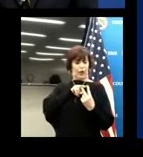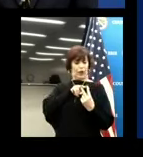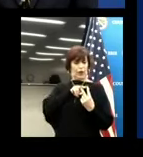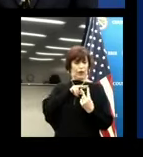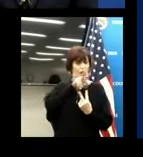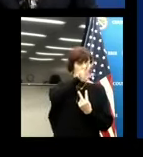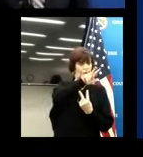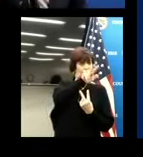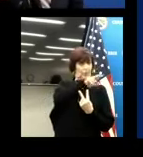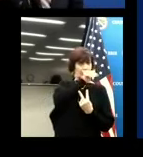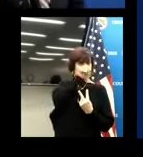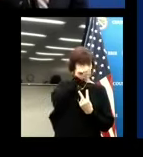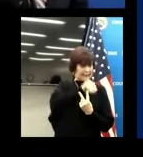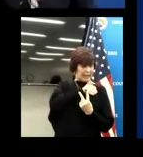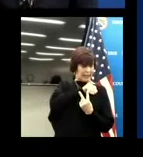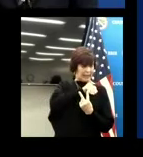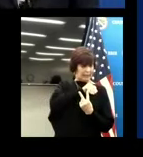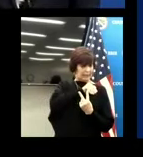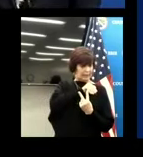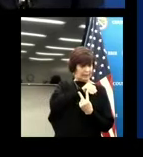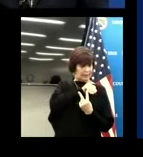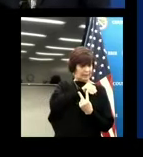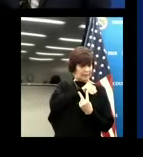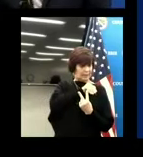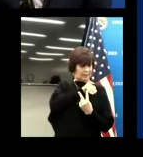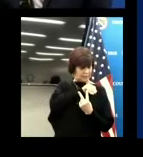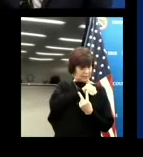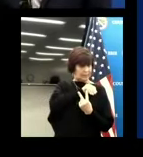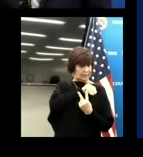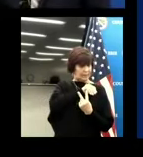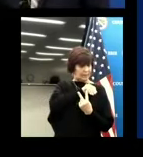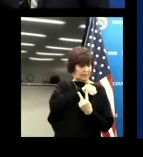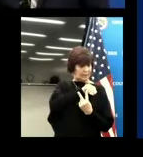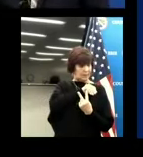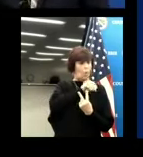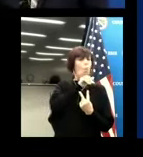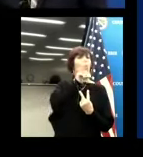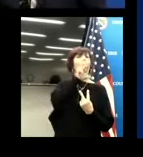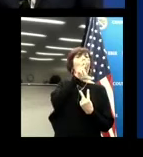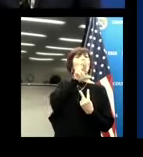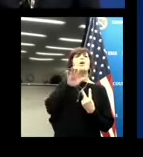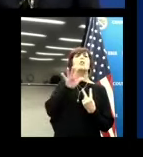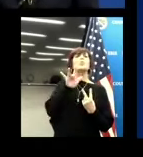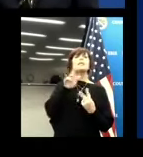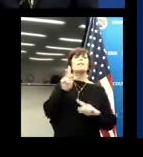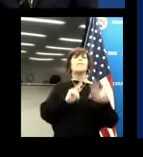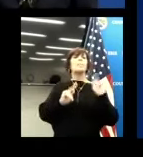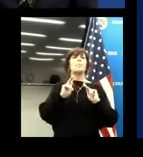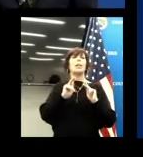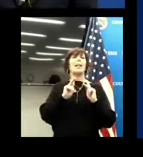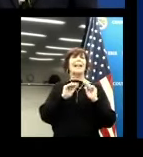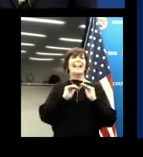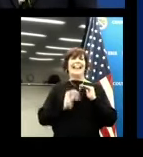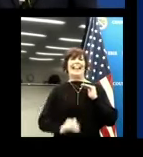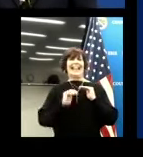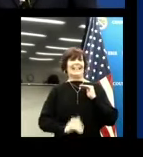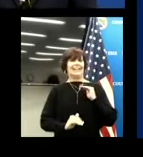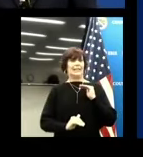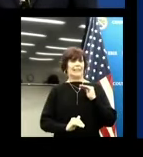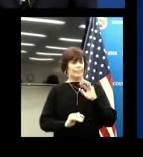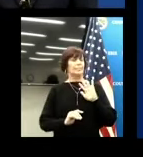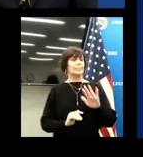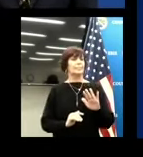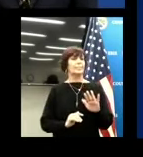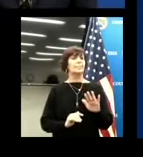33% capacity. Make sure I read that right. Yes, 33% capacity or 25 people, the lesser of.